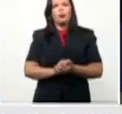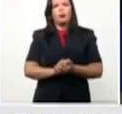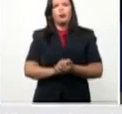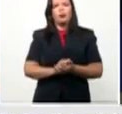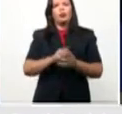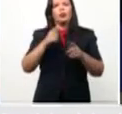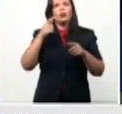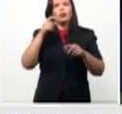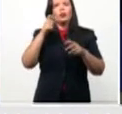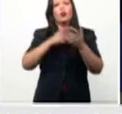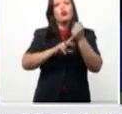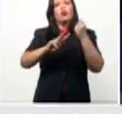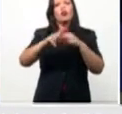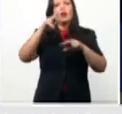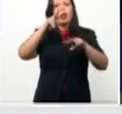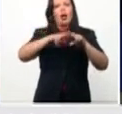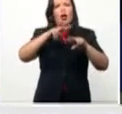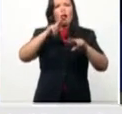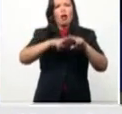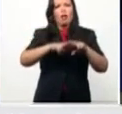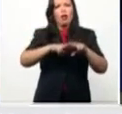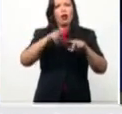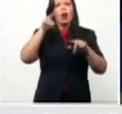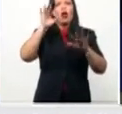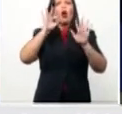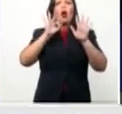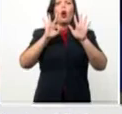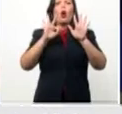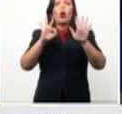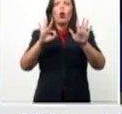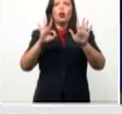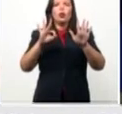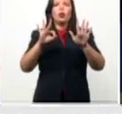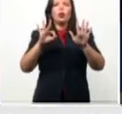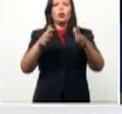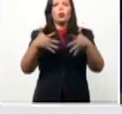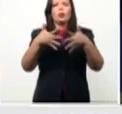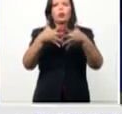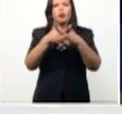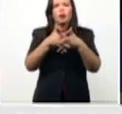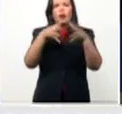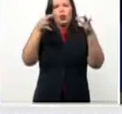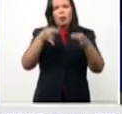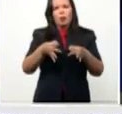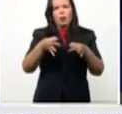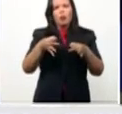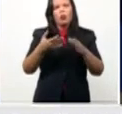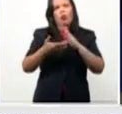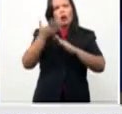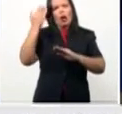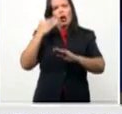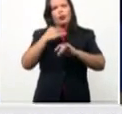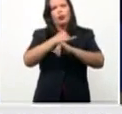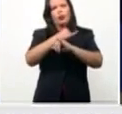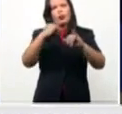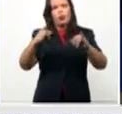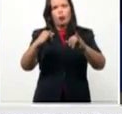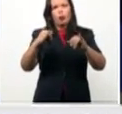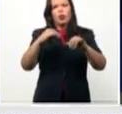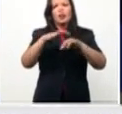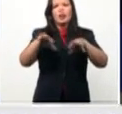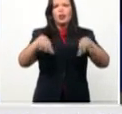100% of the cases are from Havana province, and 8 are epidemiologically related with the